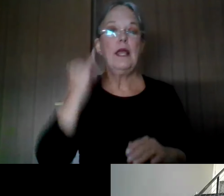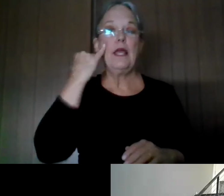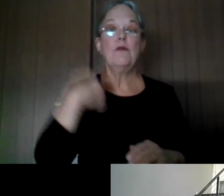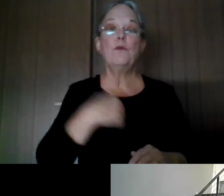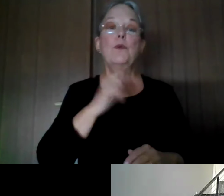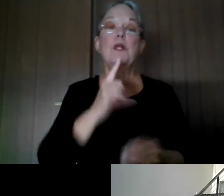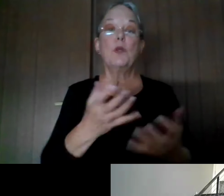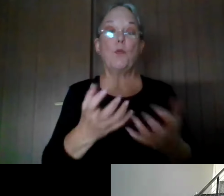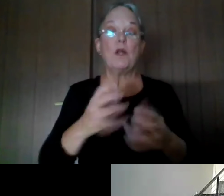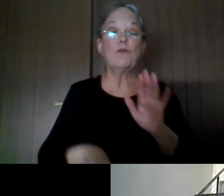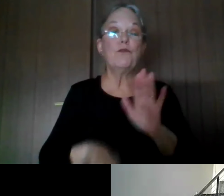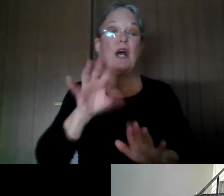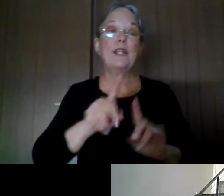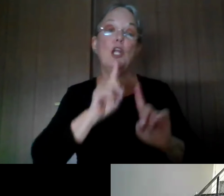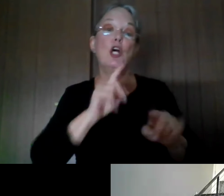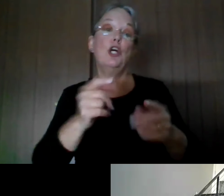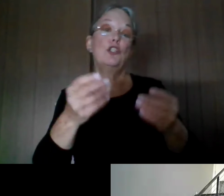find solutions, we have to bring the problems to light.